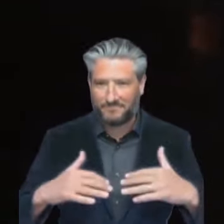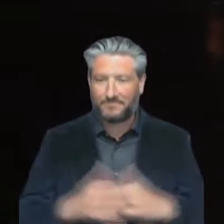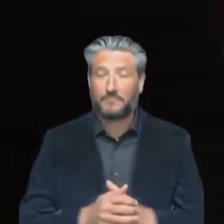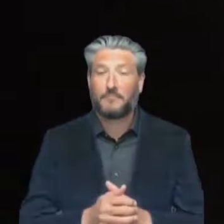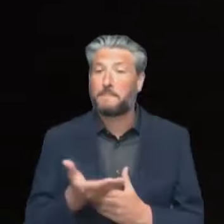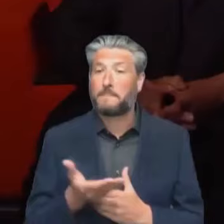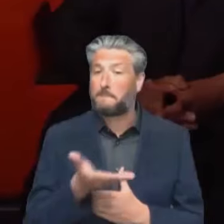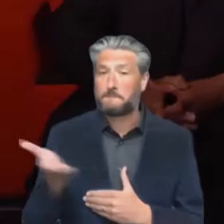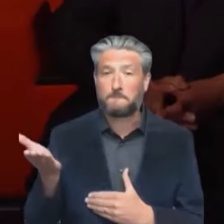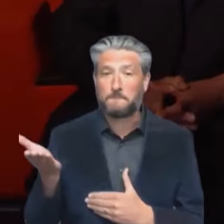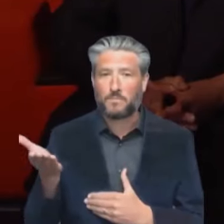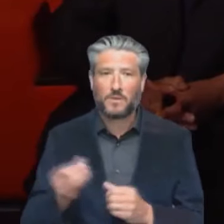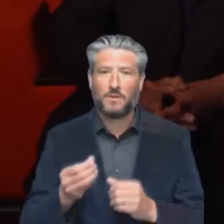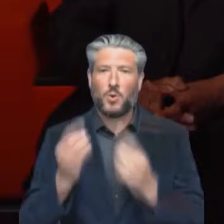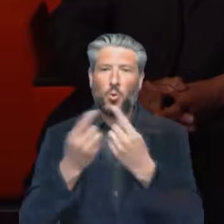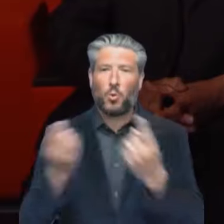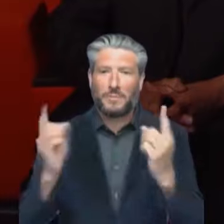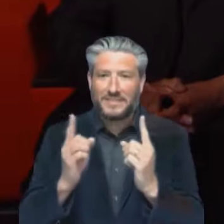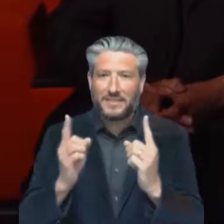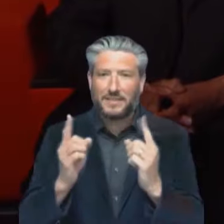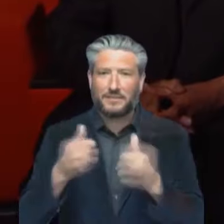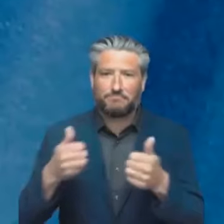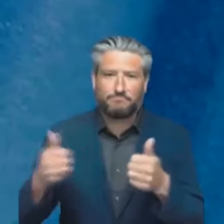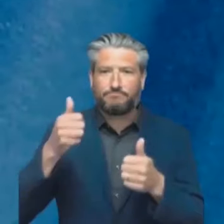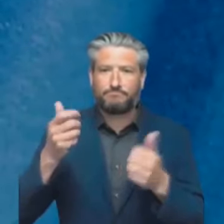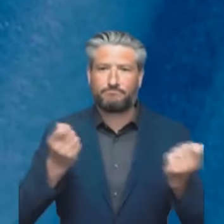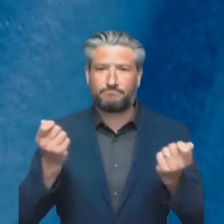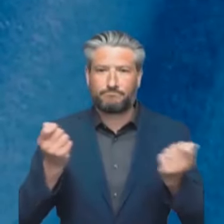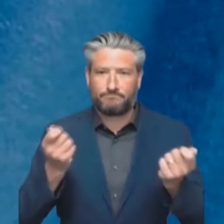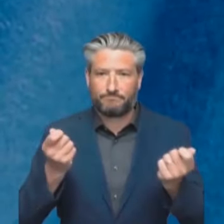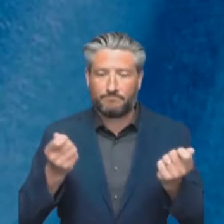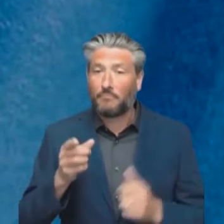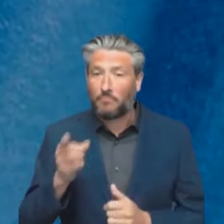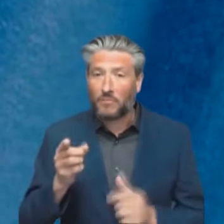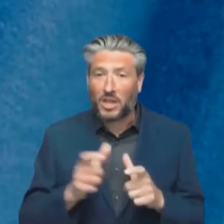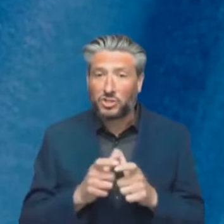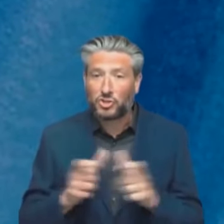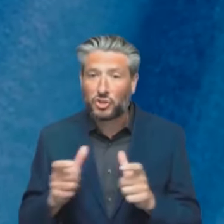auditors, as well as the two shareholder representatives who will act as scrutineers.